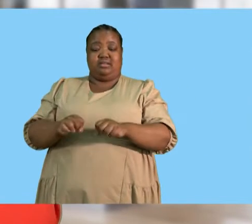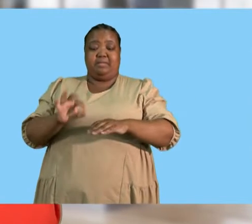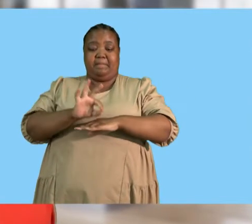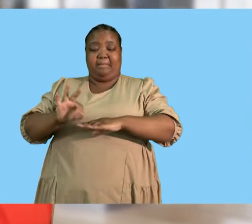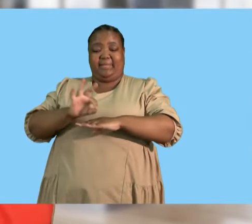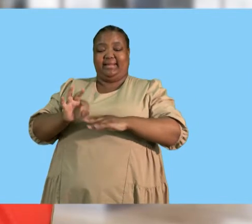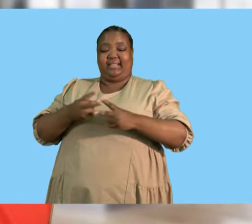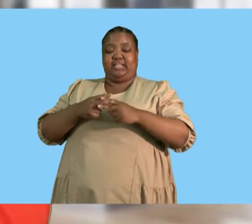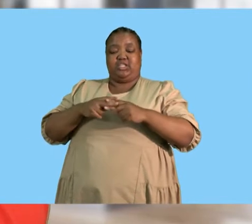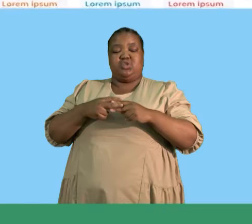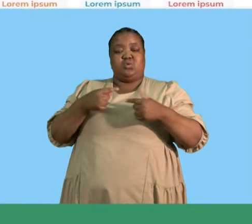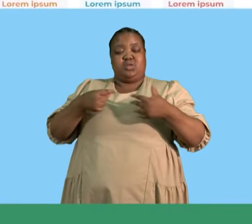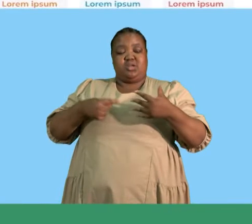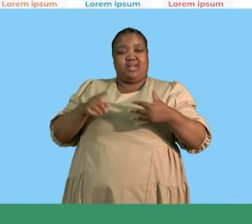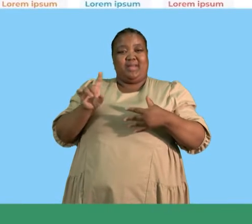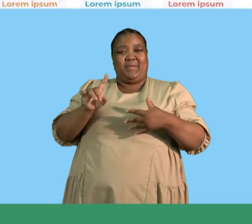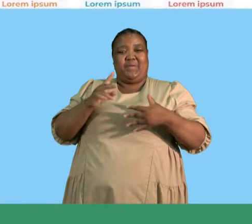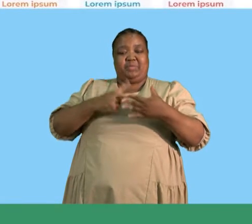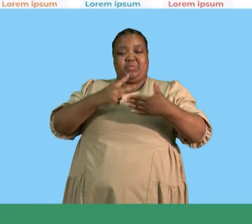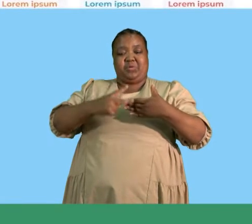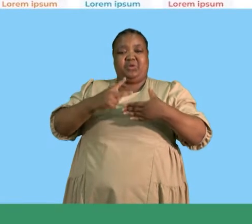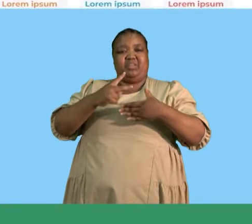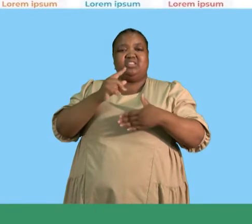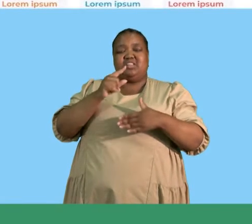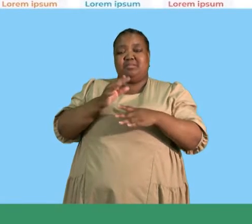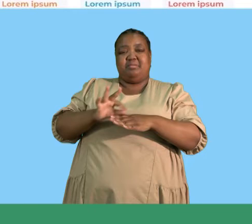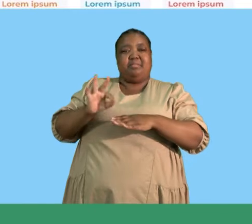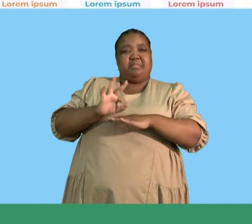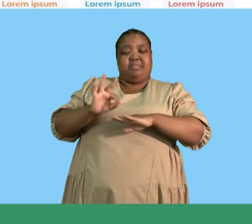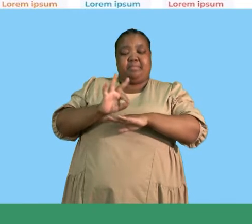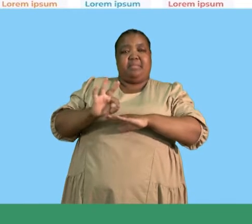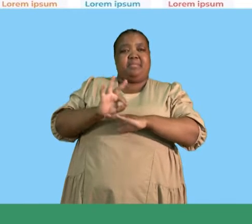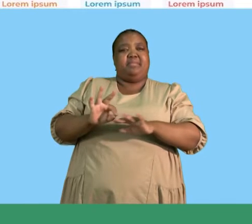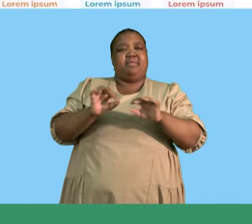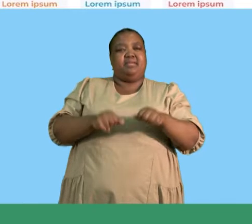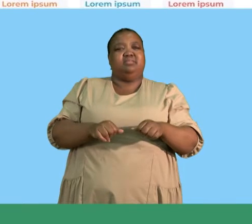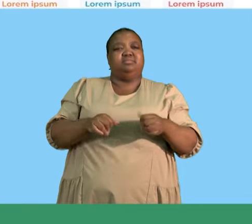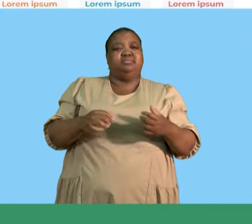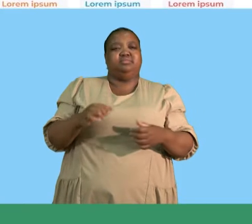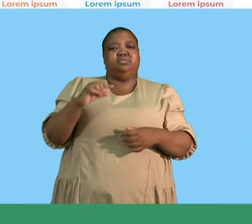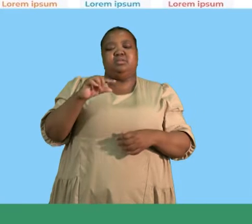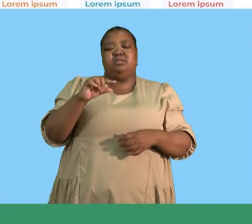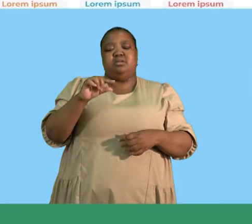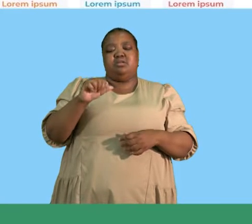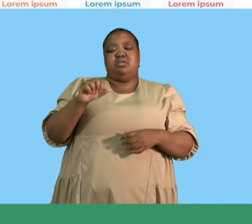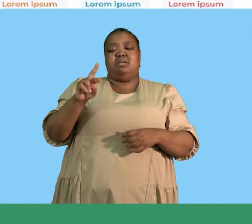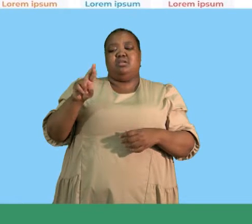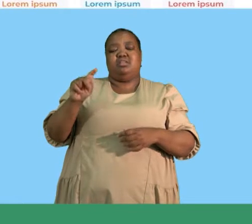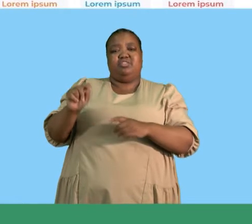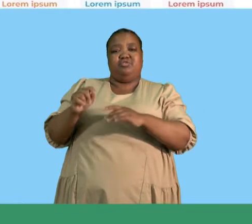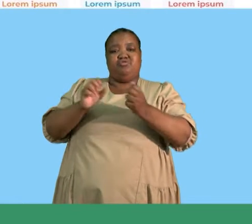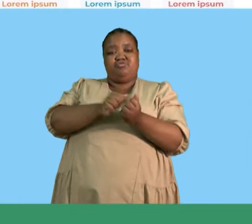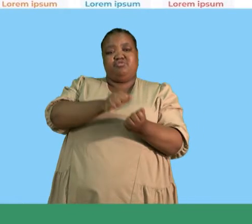call project planning. Now, reminder that a Gantt chart is simply a bar chart that provides